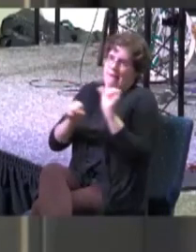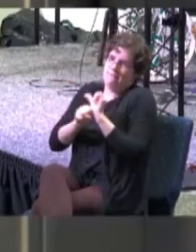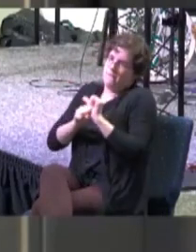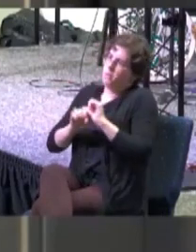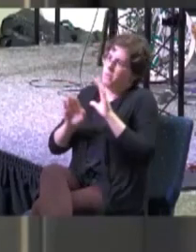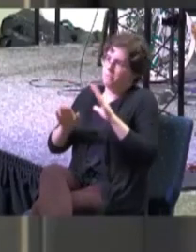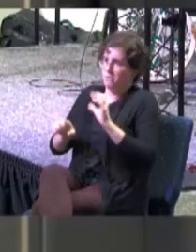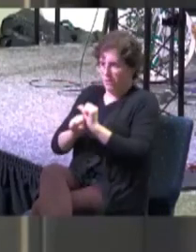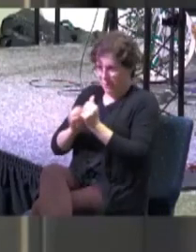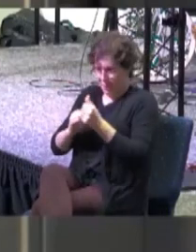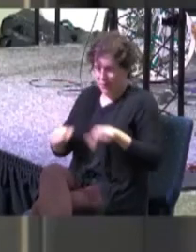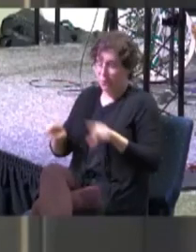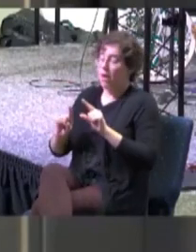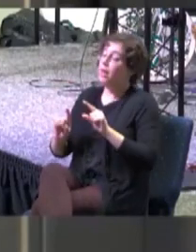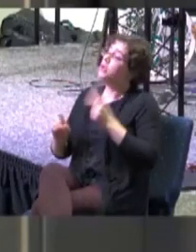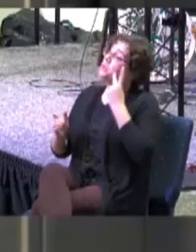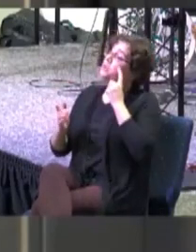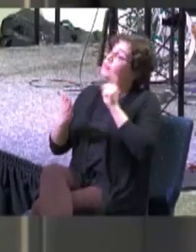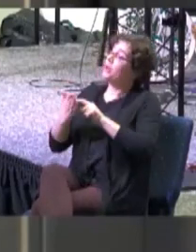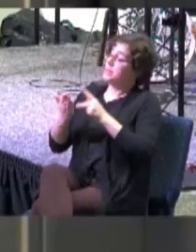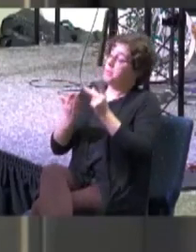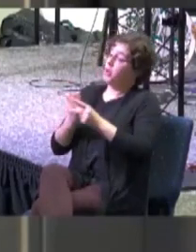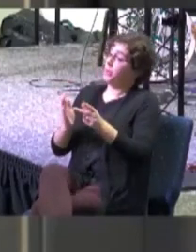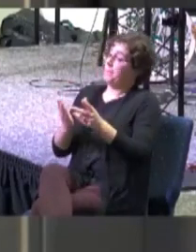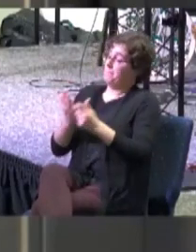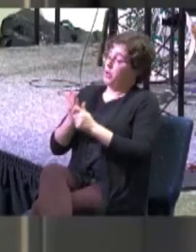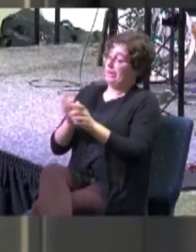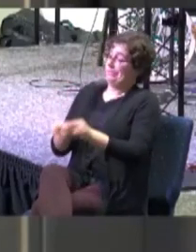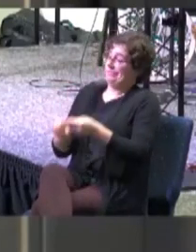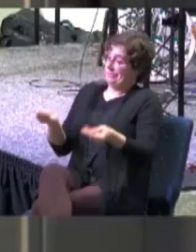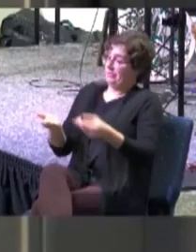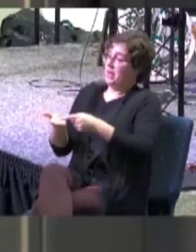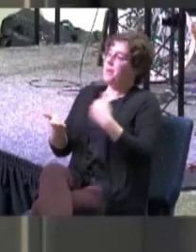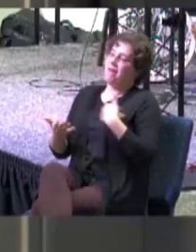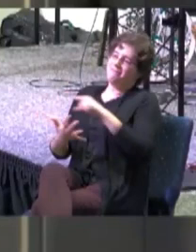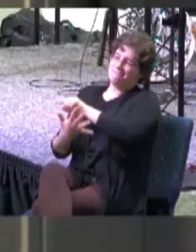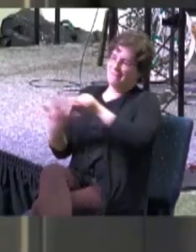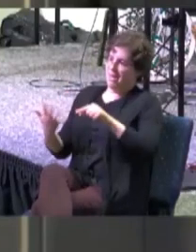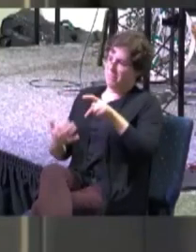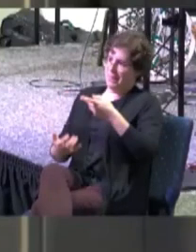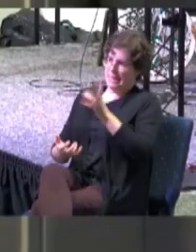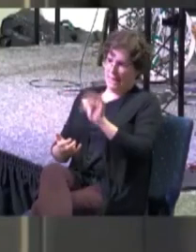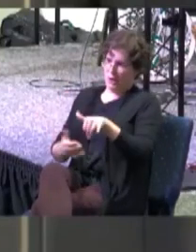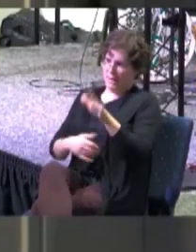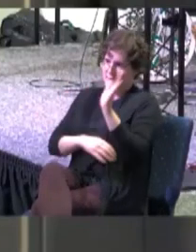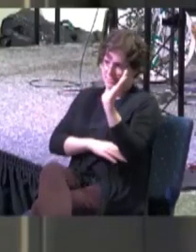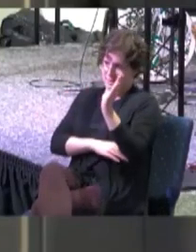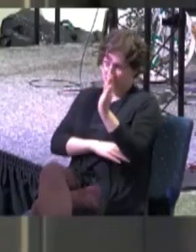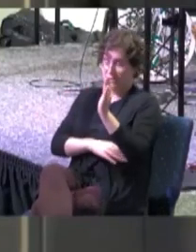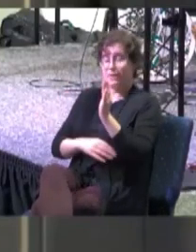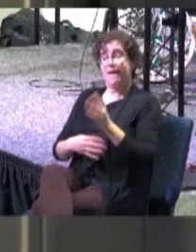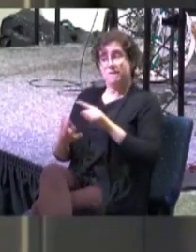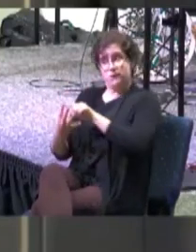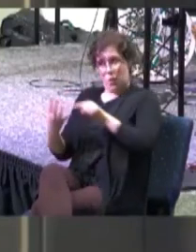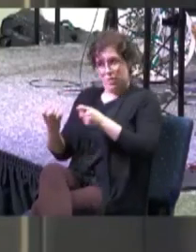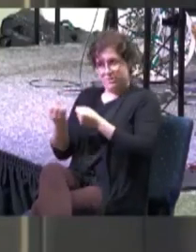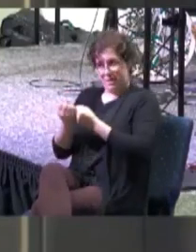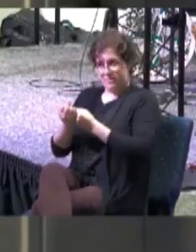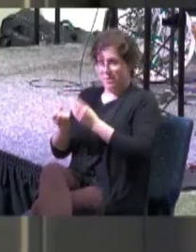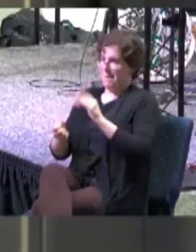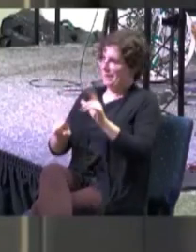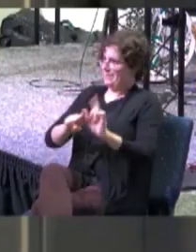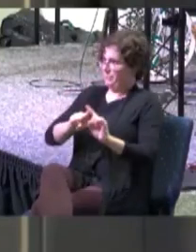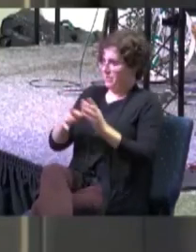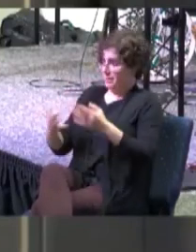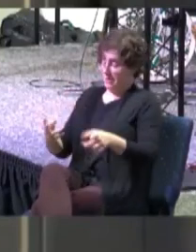As you'll see in your program, we have five different plenary speakers, and four of those are sponsored by different things. The